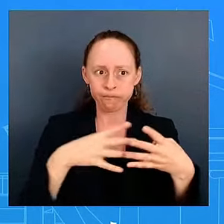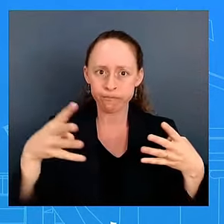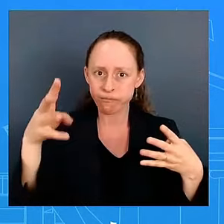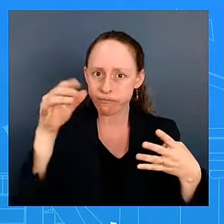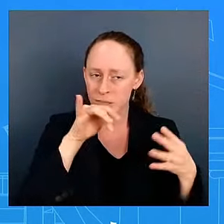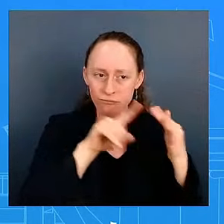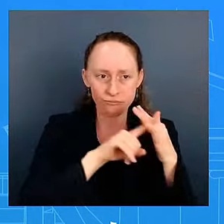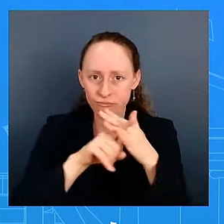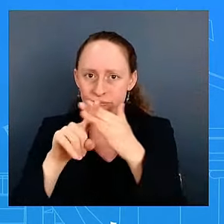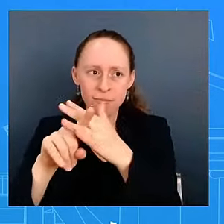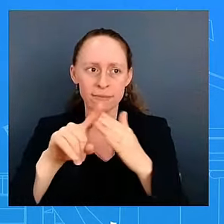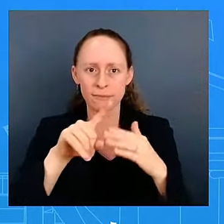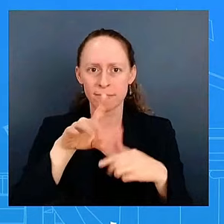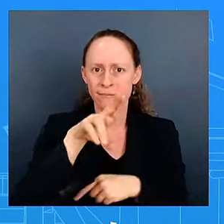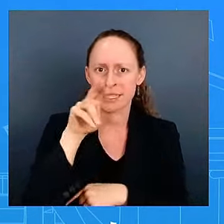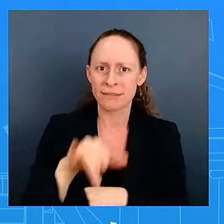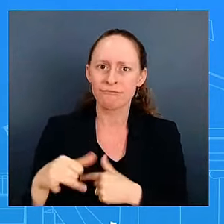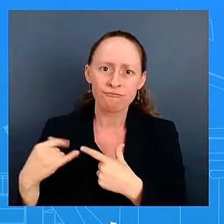do domestic stuff